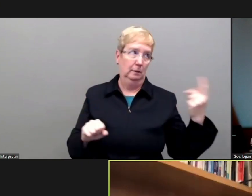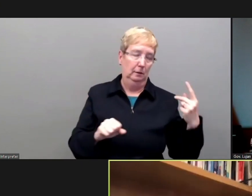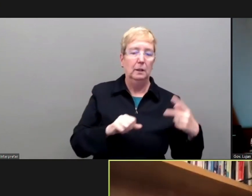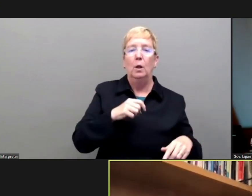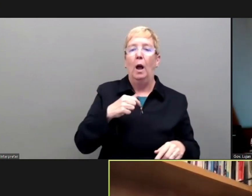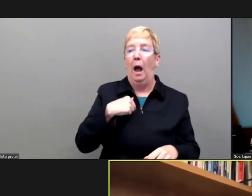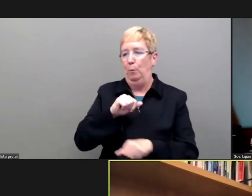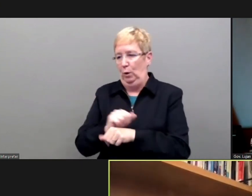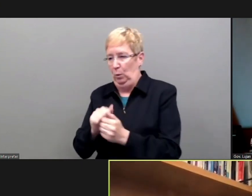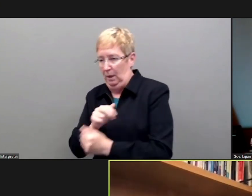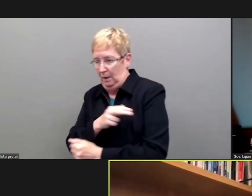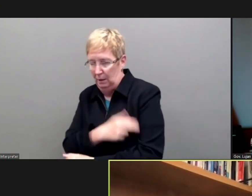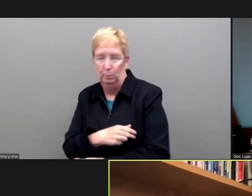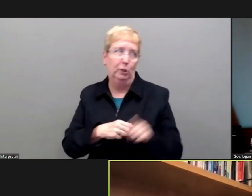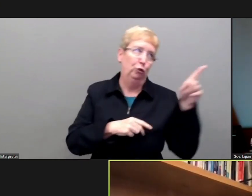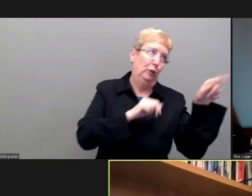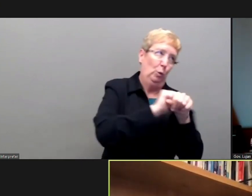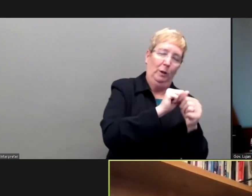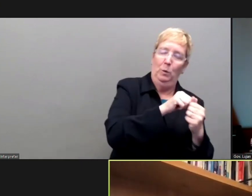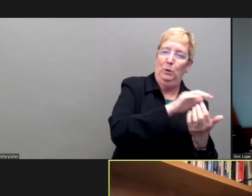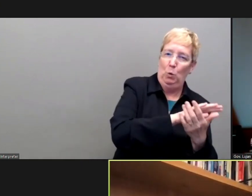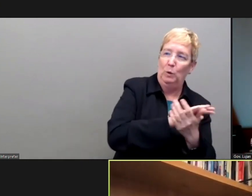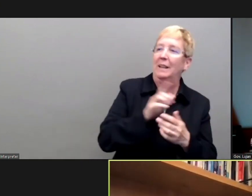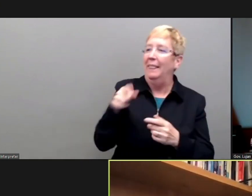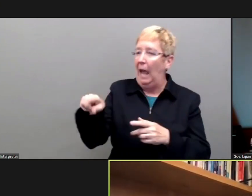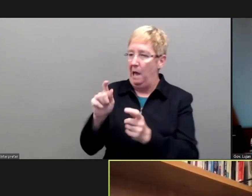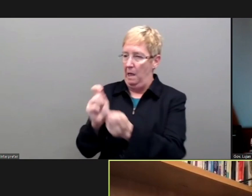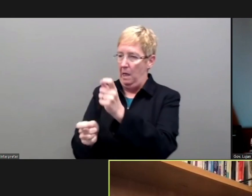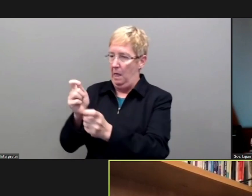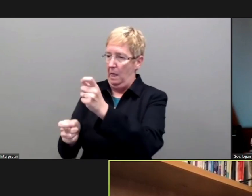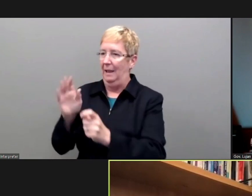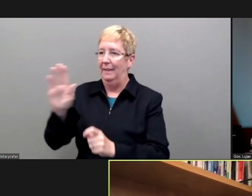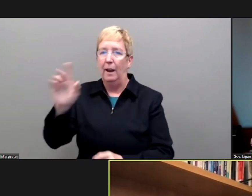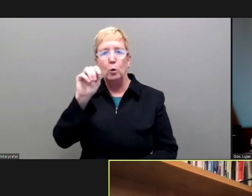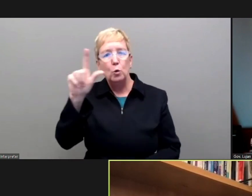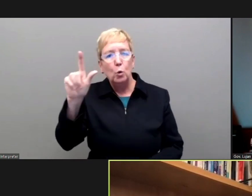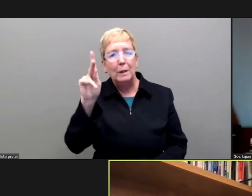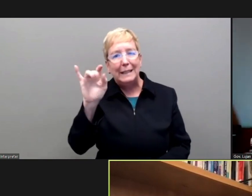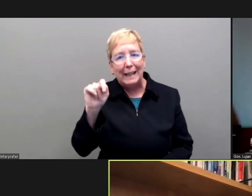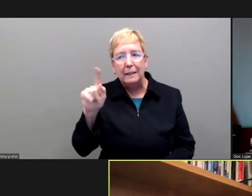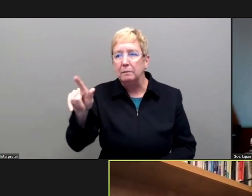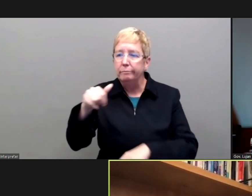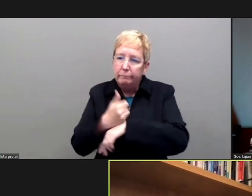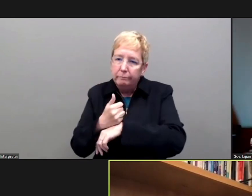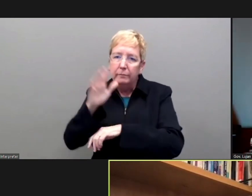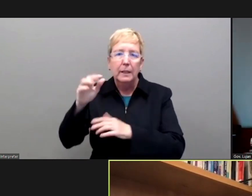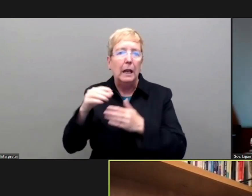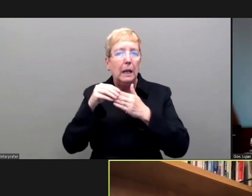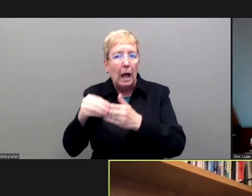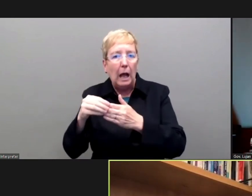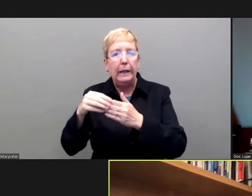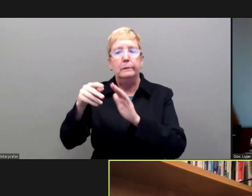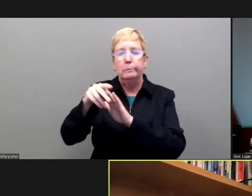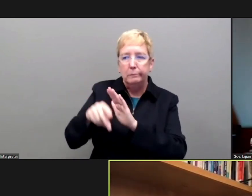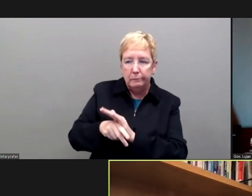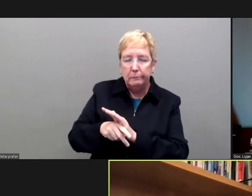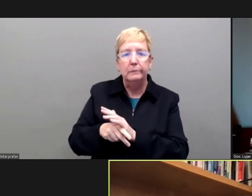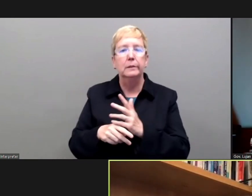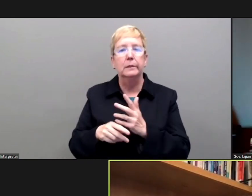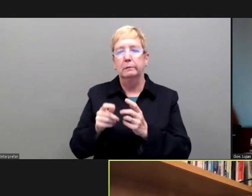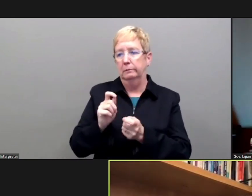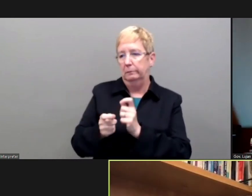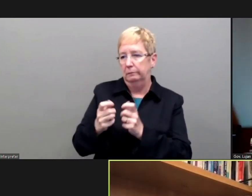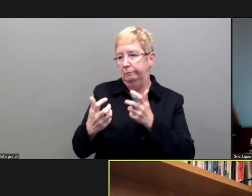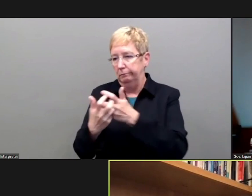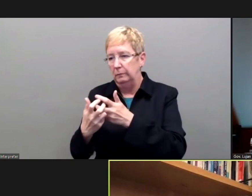are modifying that toolkit and coming up with some guidelines for schools to use that are adapted for the